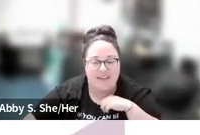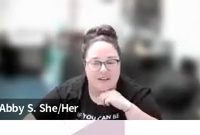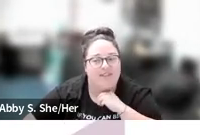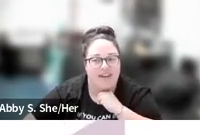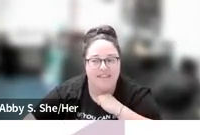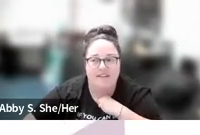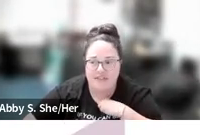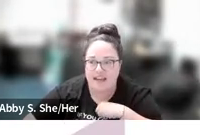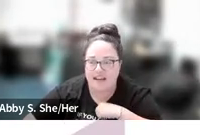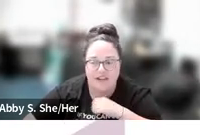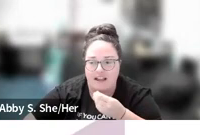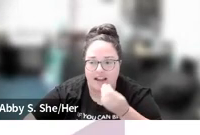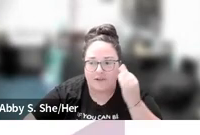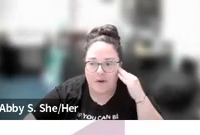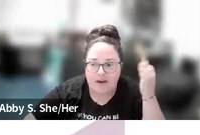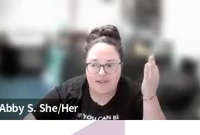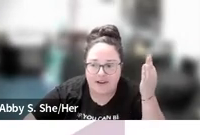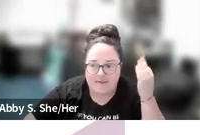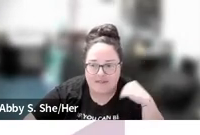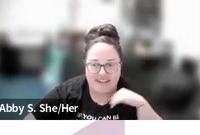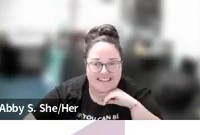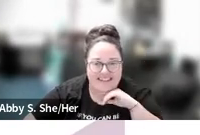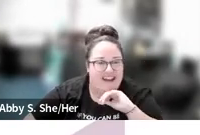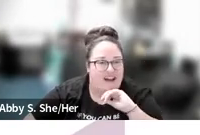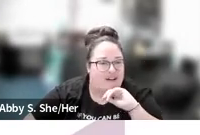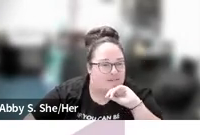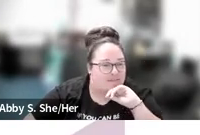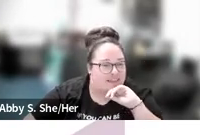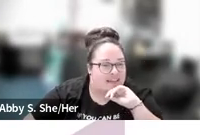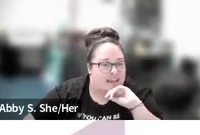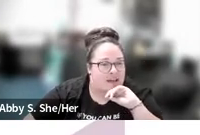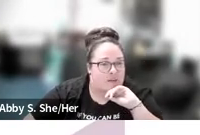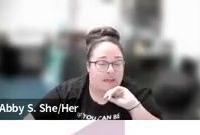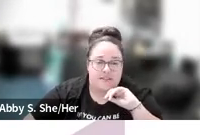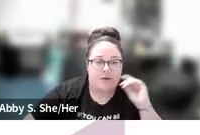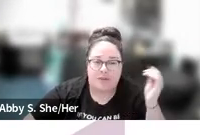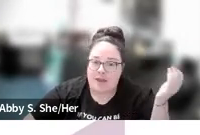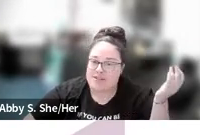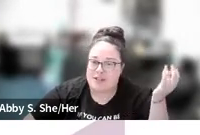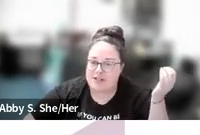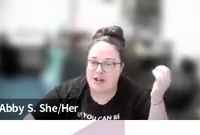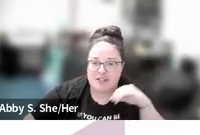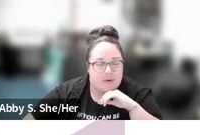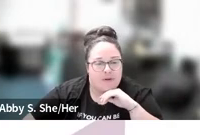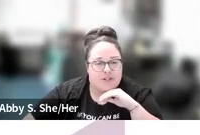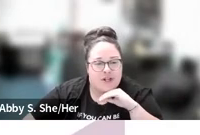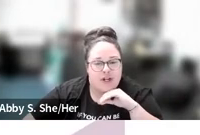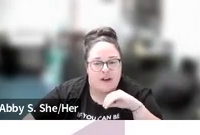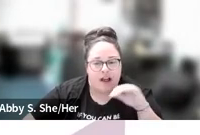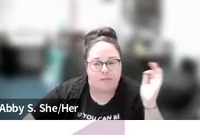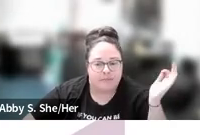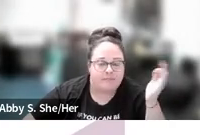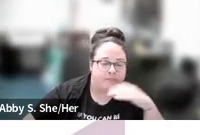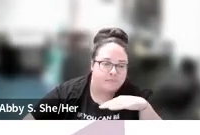helpful. I love that. I don't know how I forgot about it. But yeah, so that was another toss up. We weren't